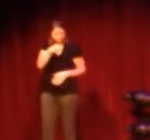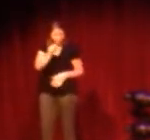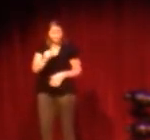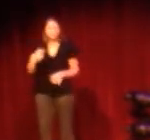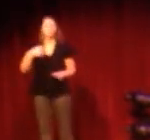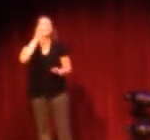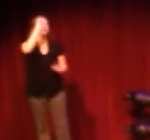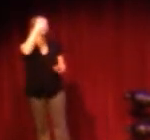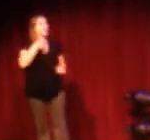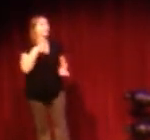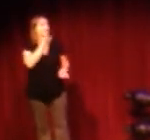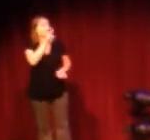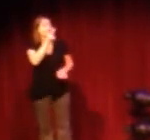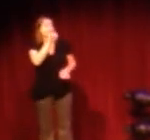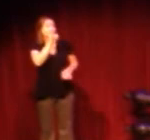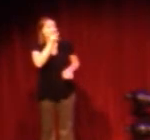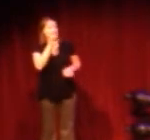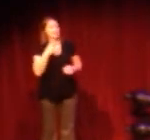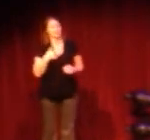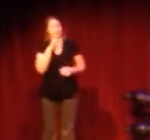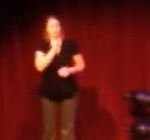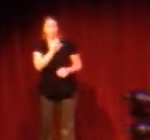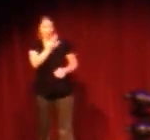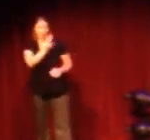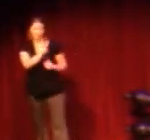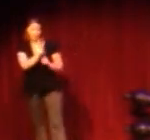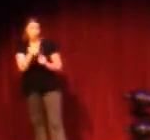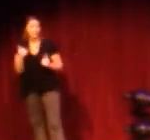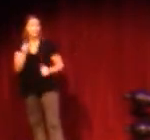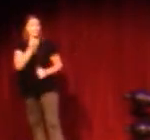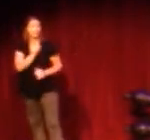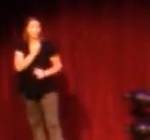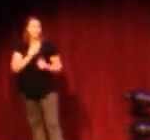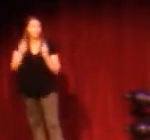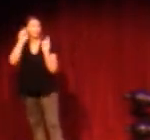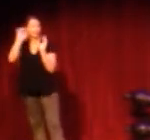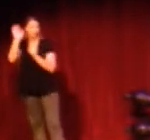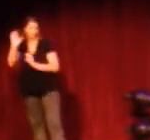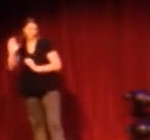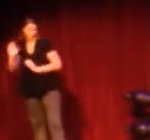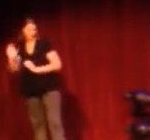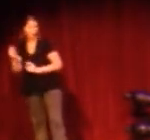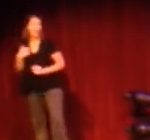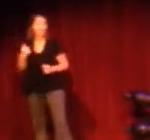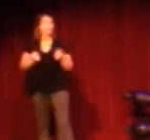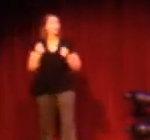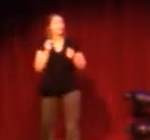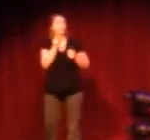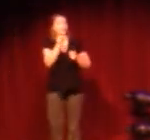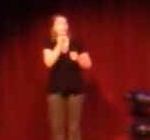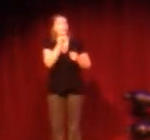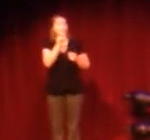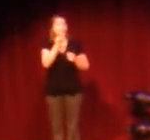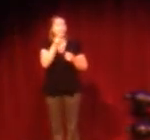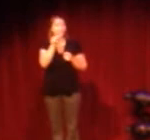my name is Vince. I am 32 years old. I am currently single and looking. I drive a minivan. It's,